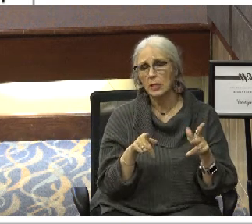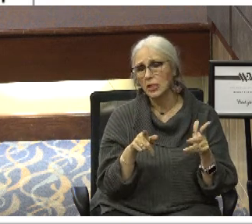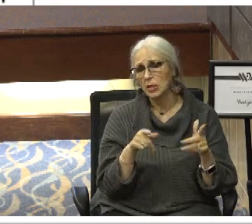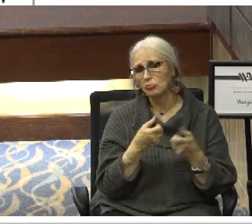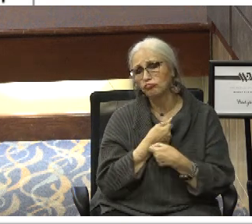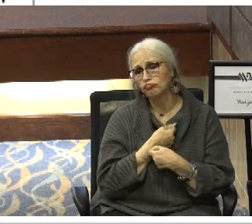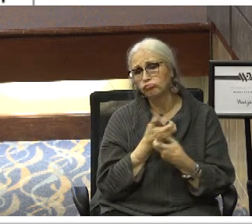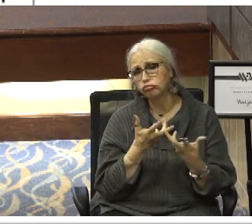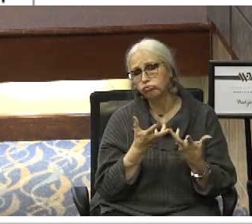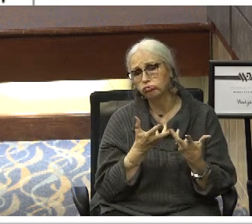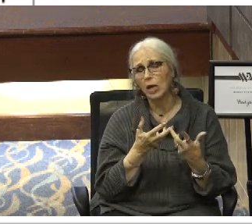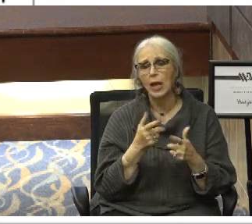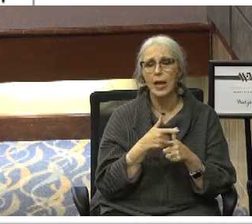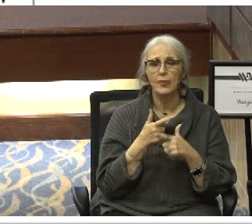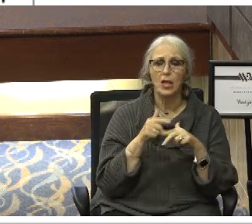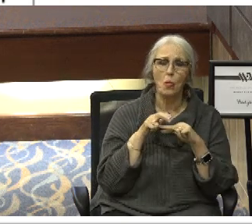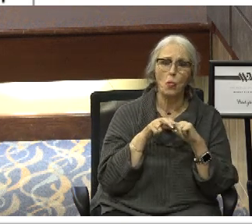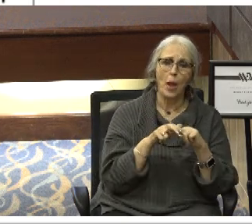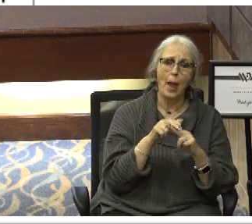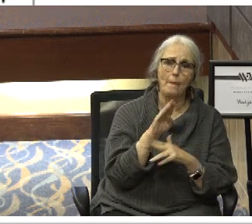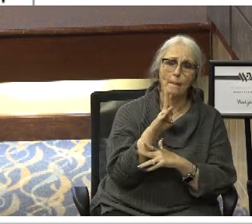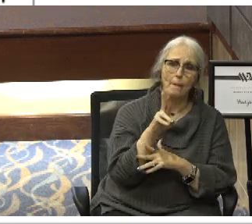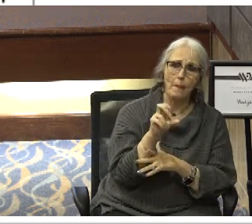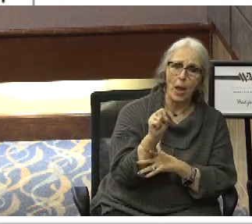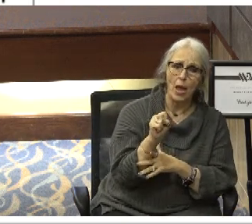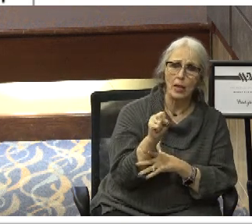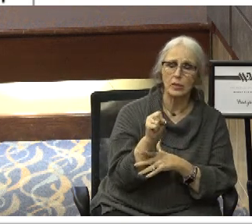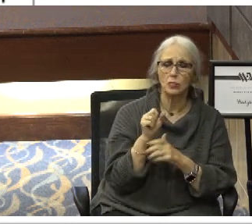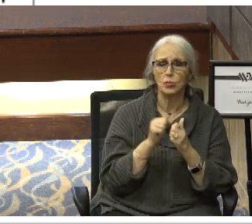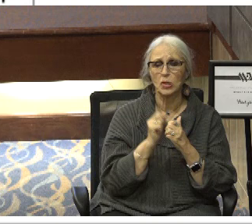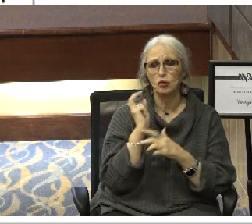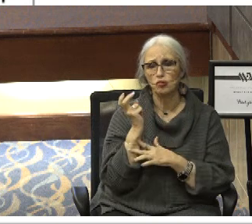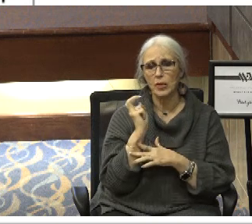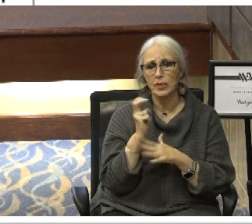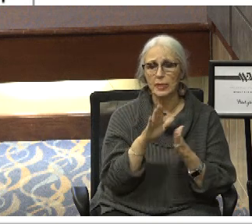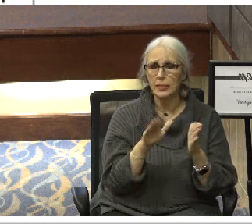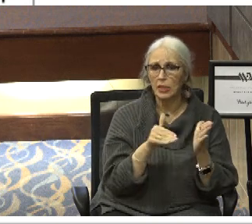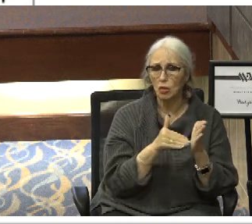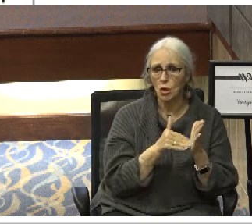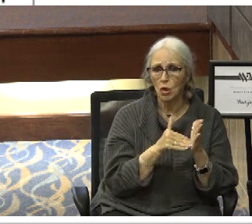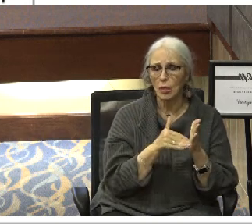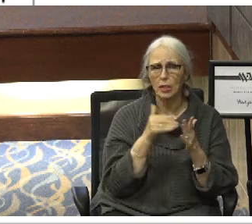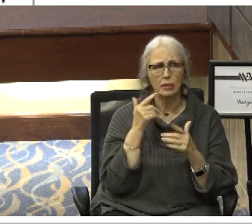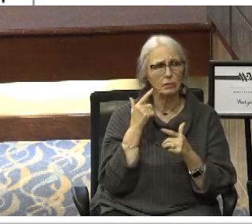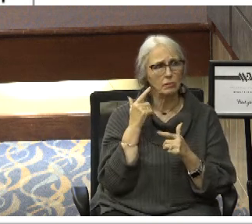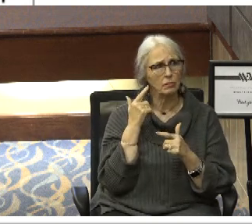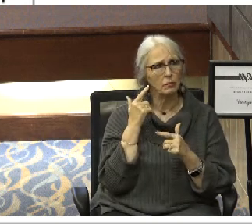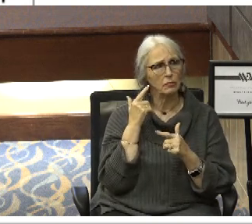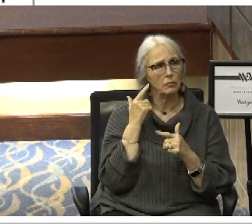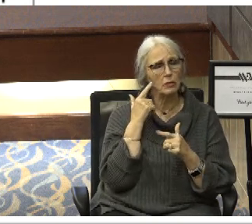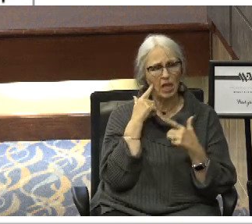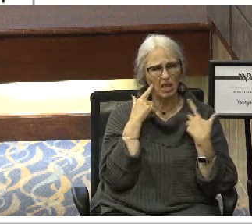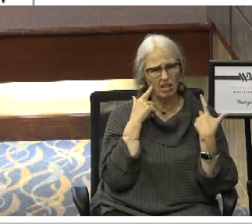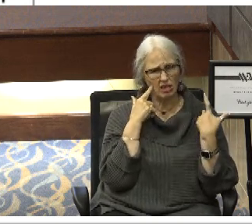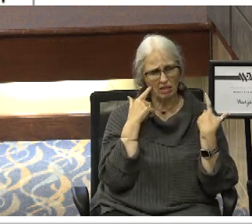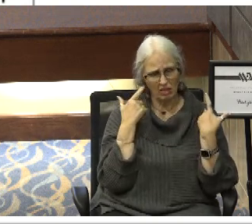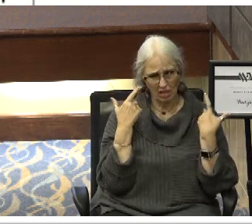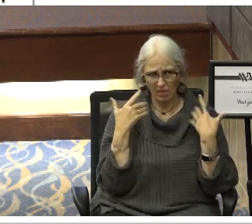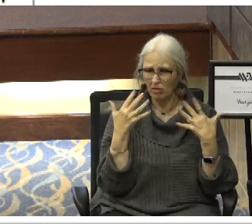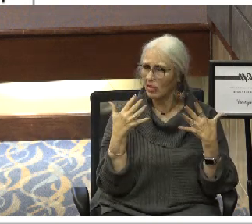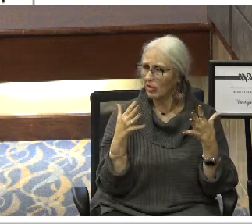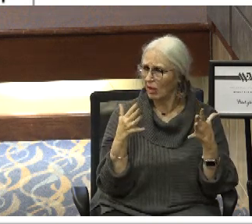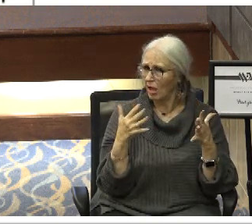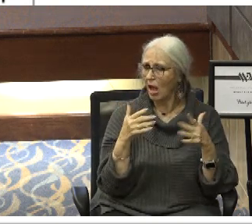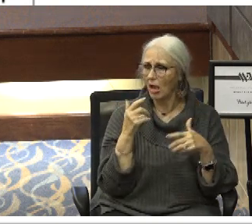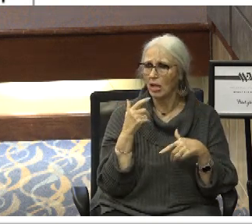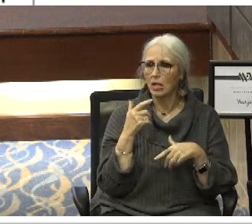And then riding the bus, again, tabling at the transit center, and I think that's about it. So lots